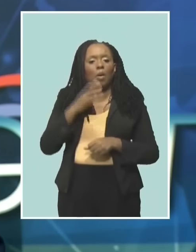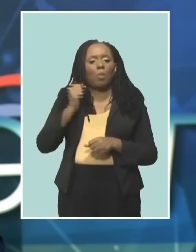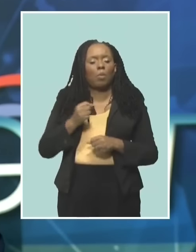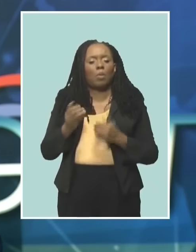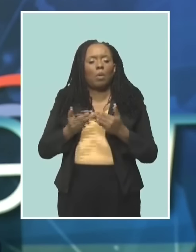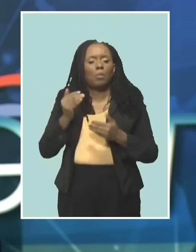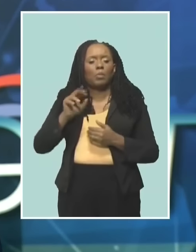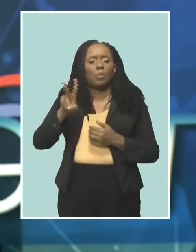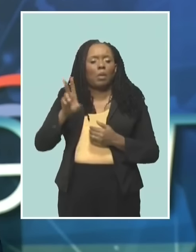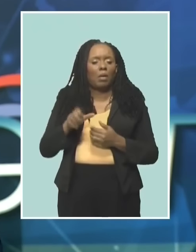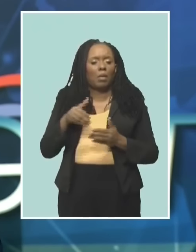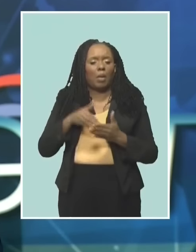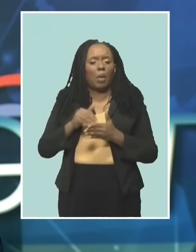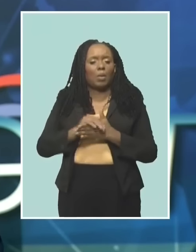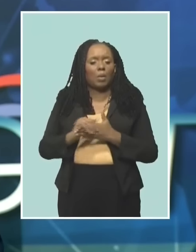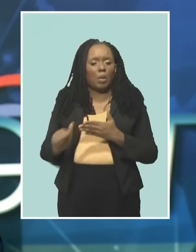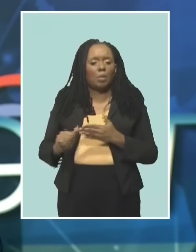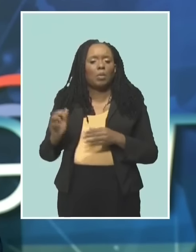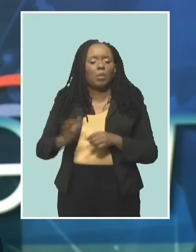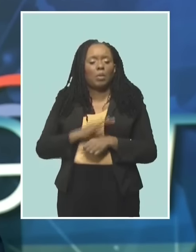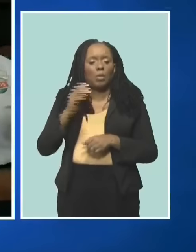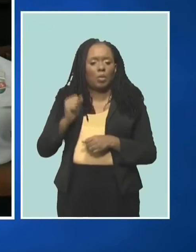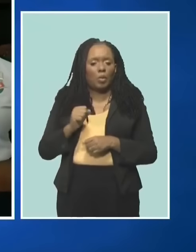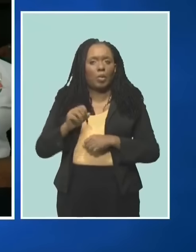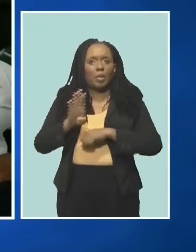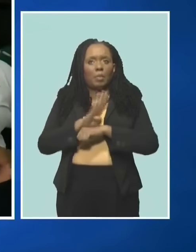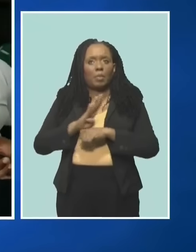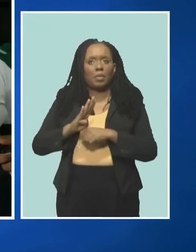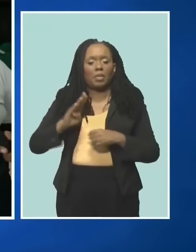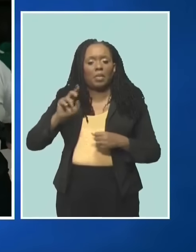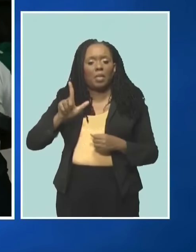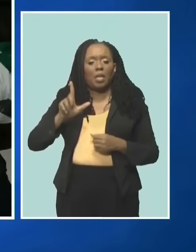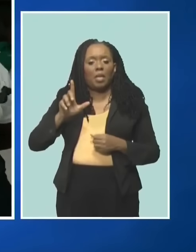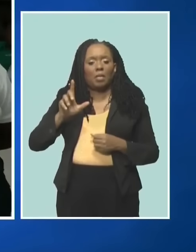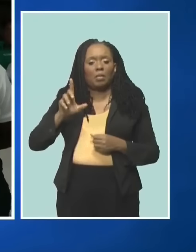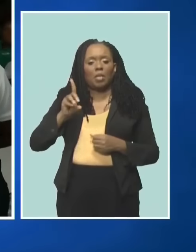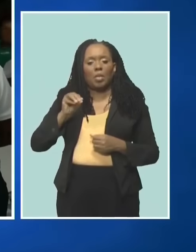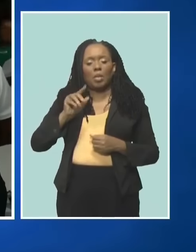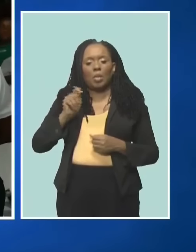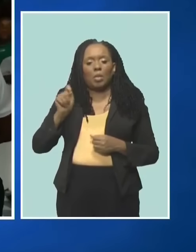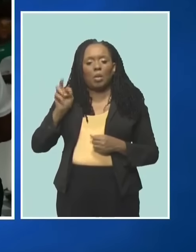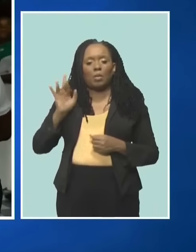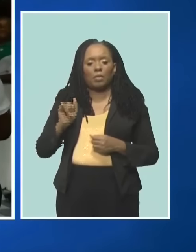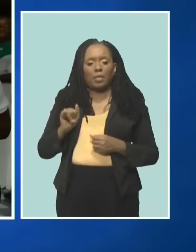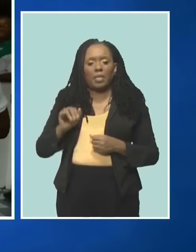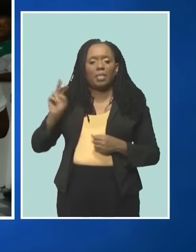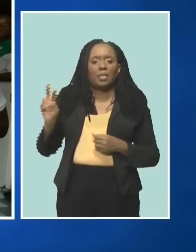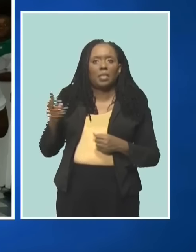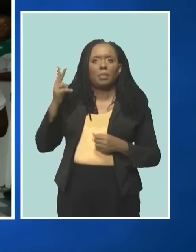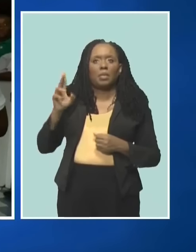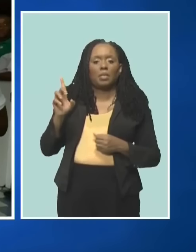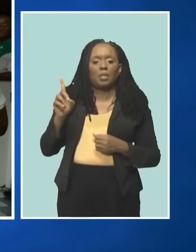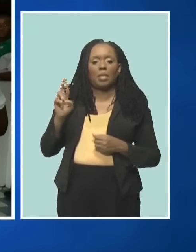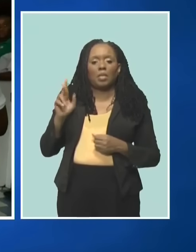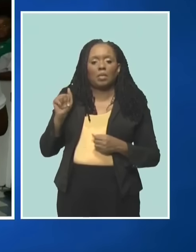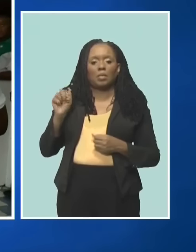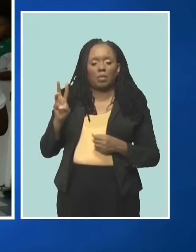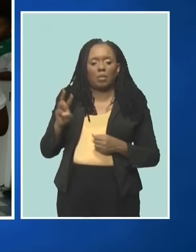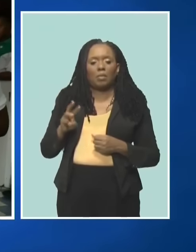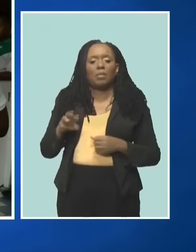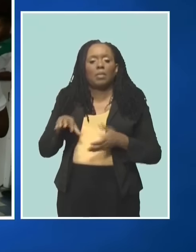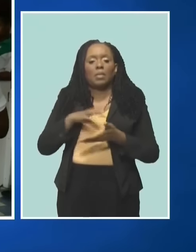to $200,000. She is the latest winner of the Barbados Lottery Double Draw Spot 7 jackpot, collecting a